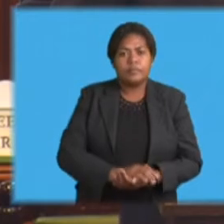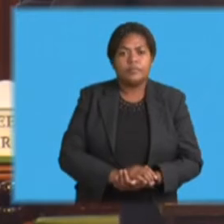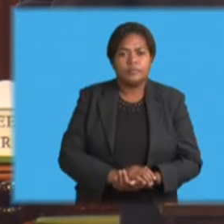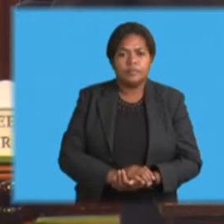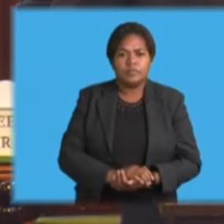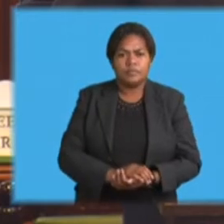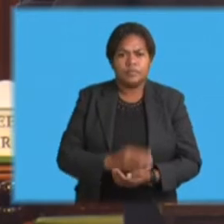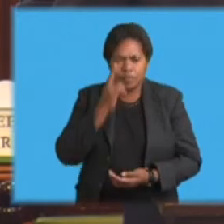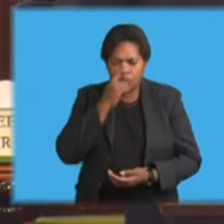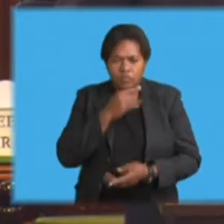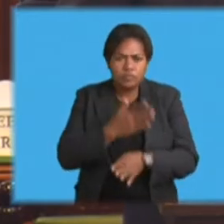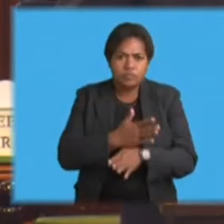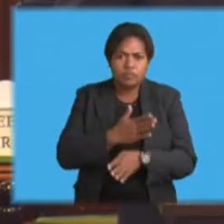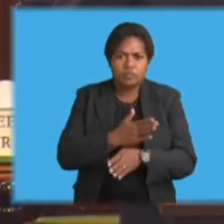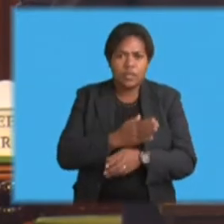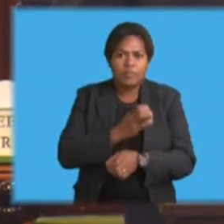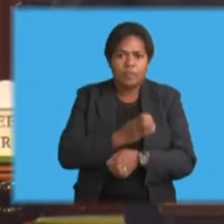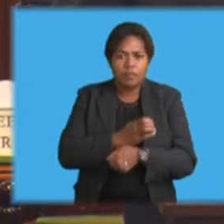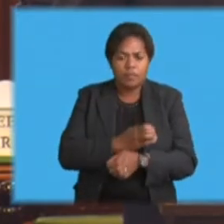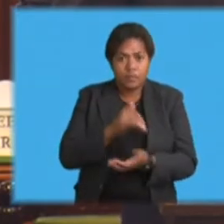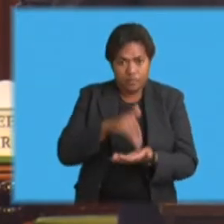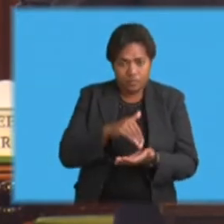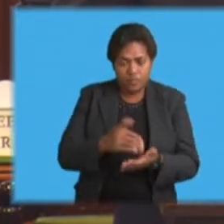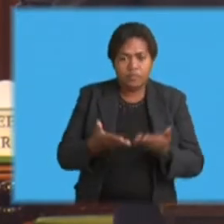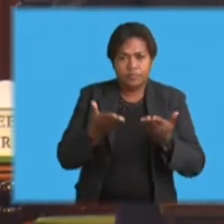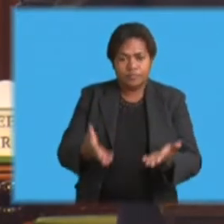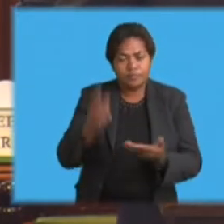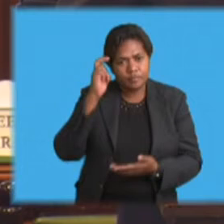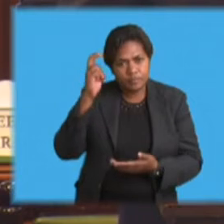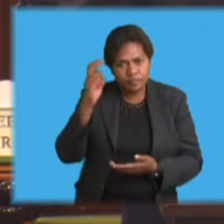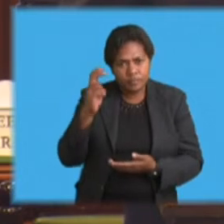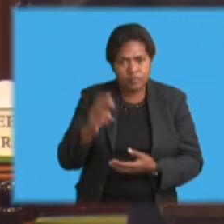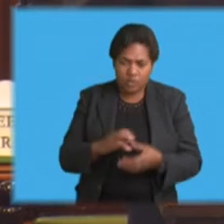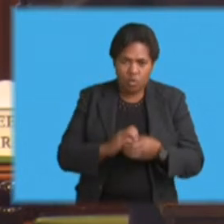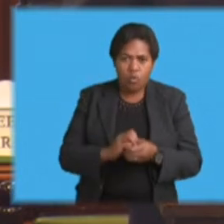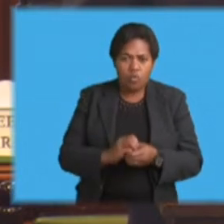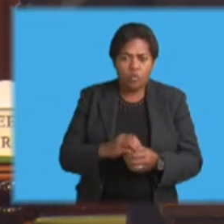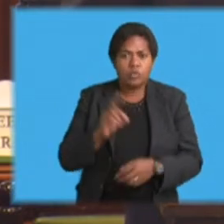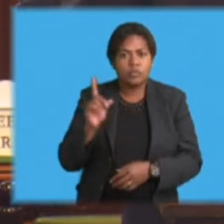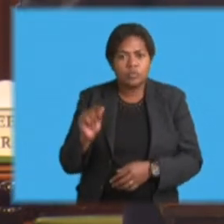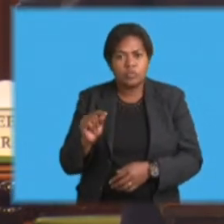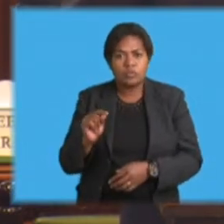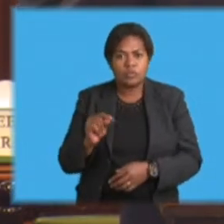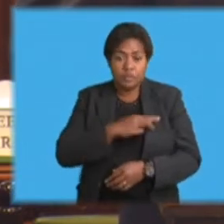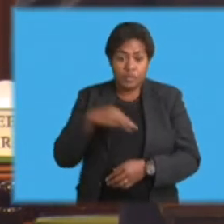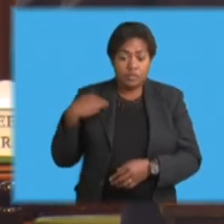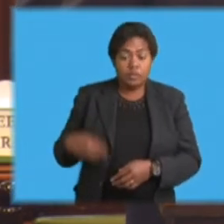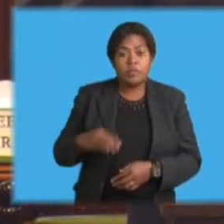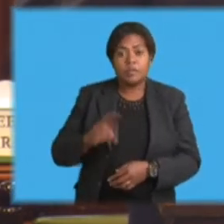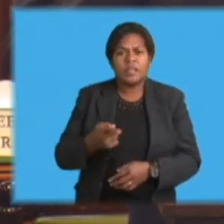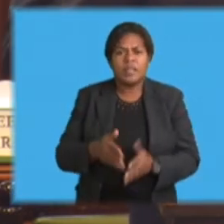have been given employment skills training. This formerly we used to do on our own as a ministry, but now we work in partnership